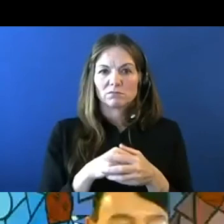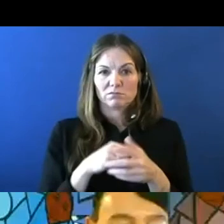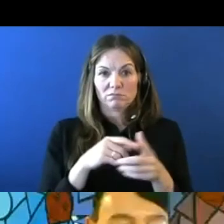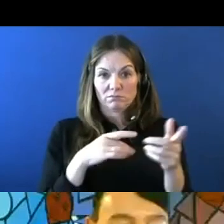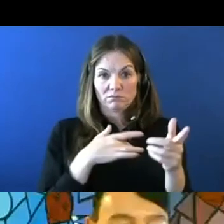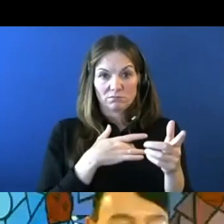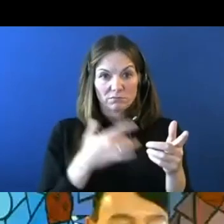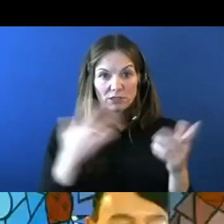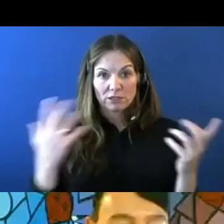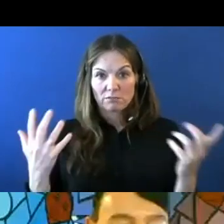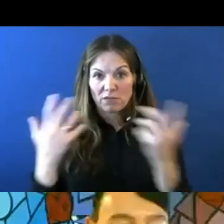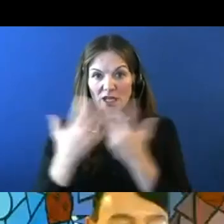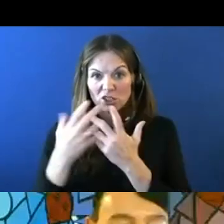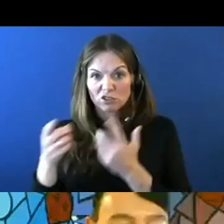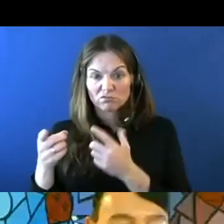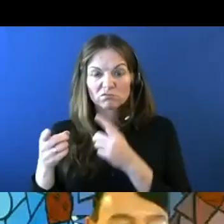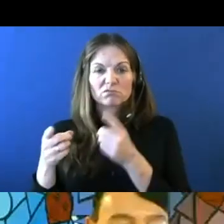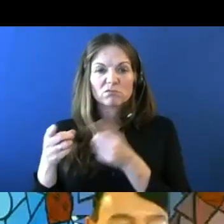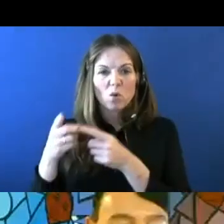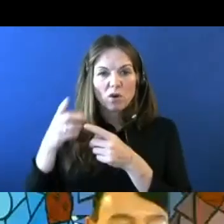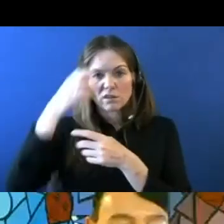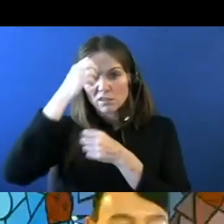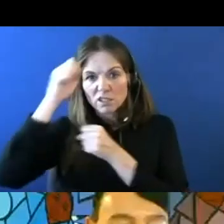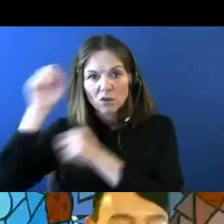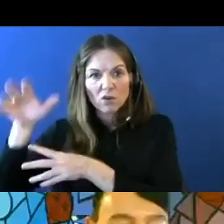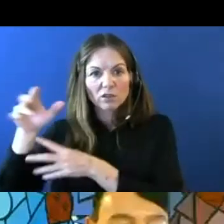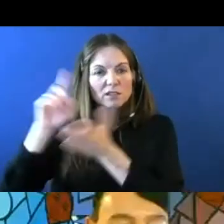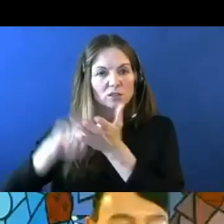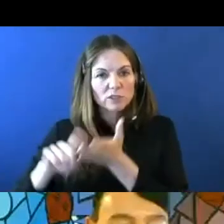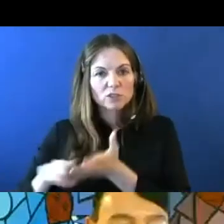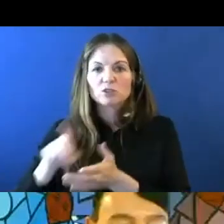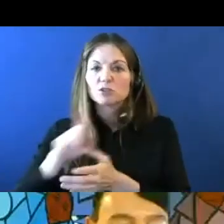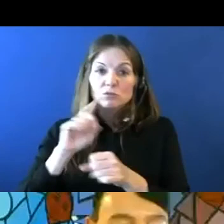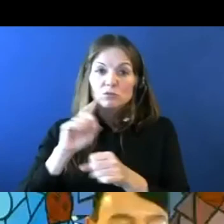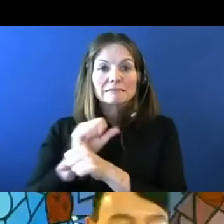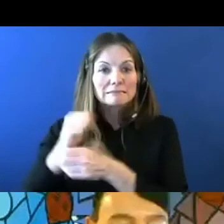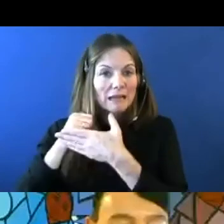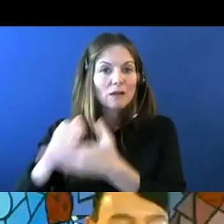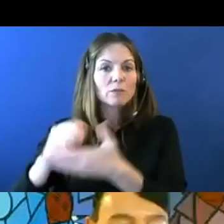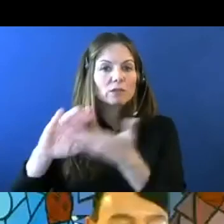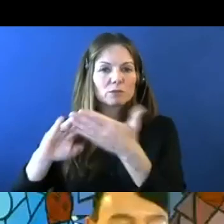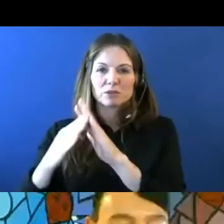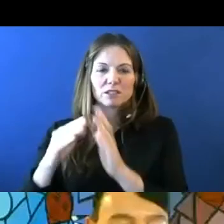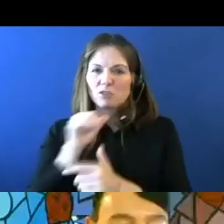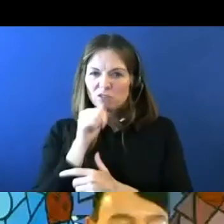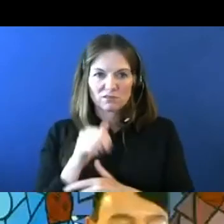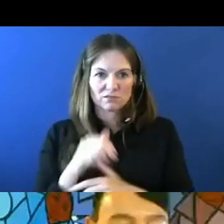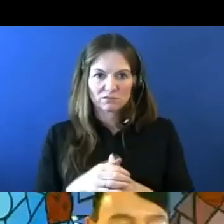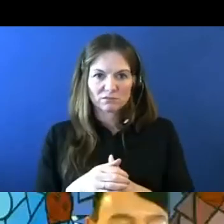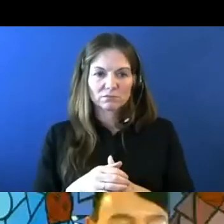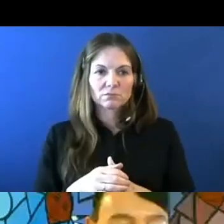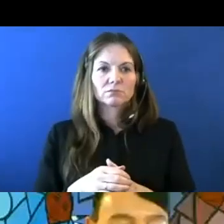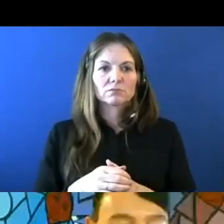to decolonizing research and truly being of service to the community. So if we're of service to the community